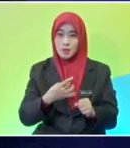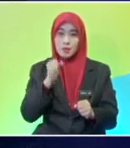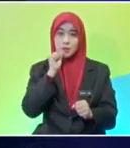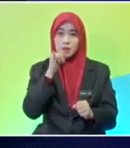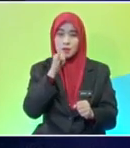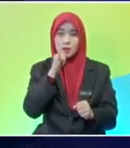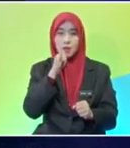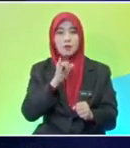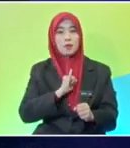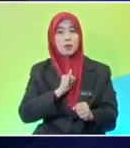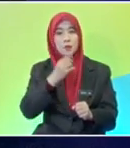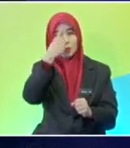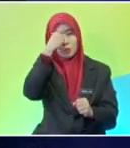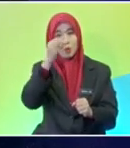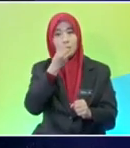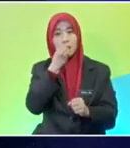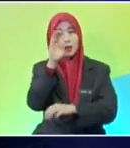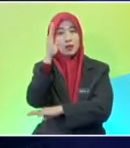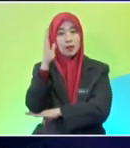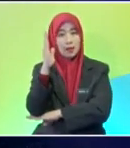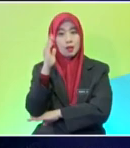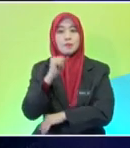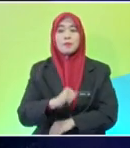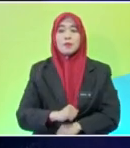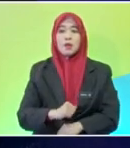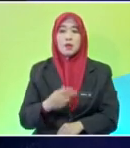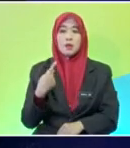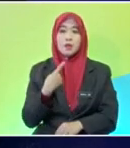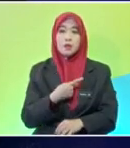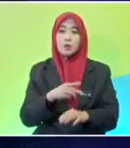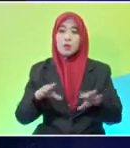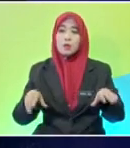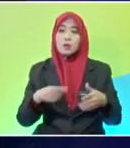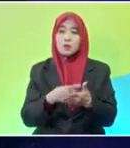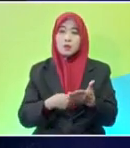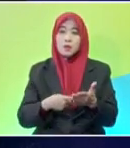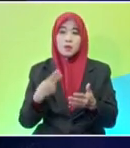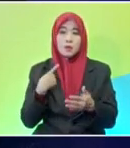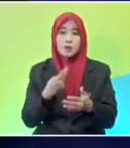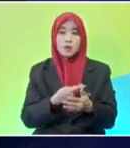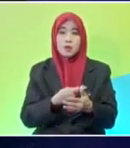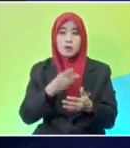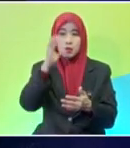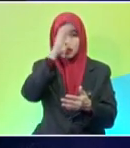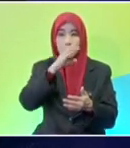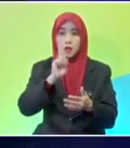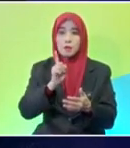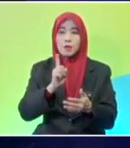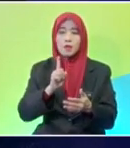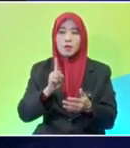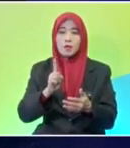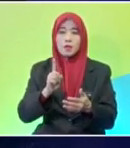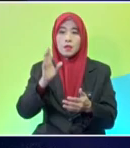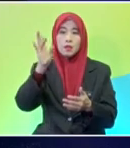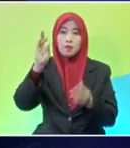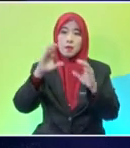This will be my lunch. Okay. So, what you have to do is, you just classify where are the 7 classes of food. Can you do it